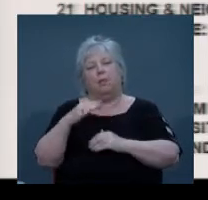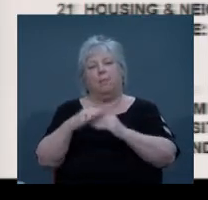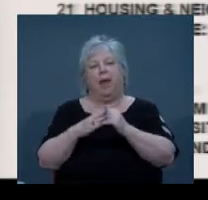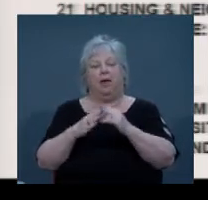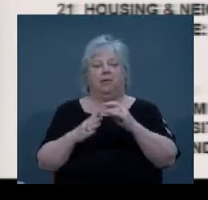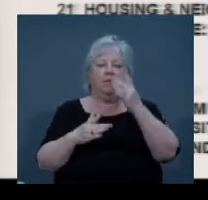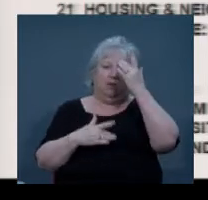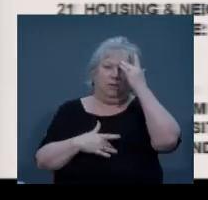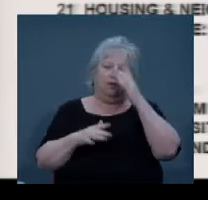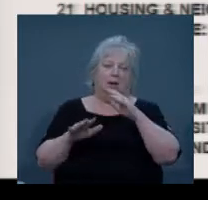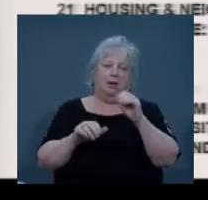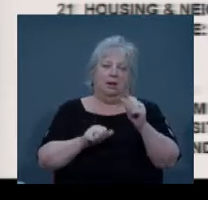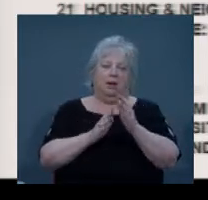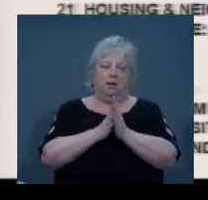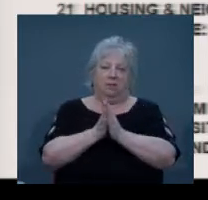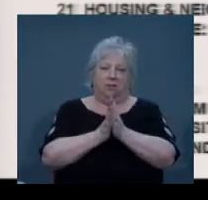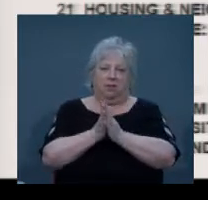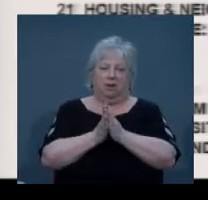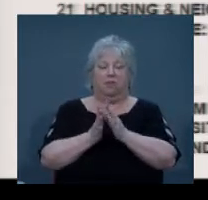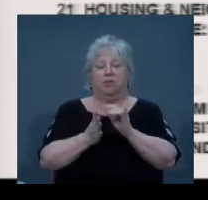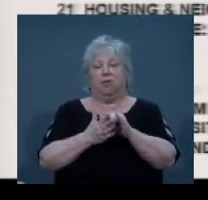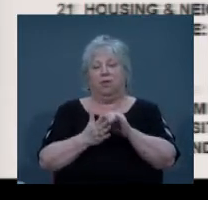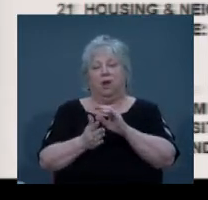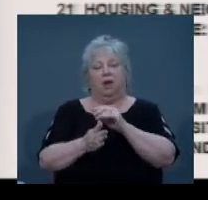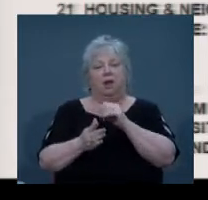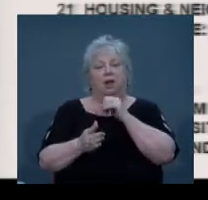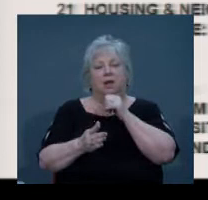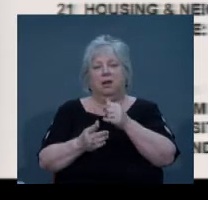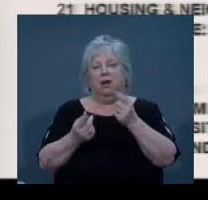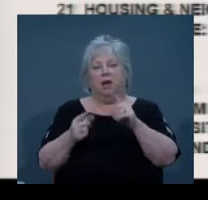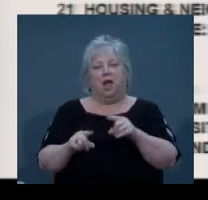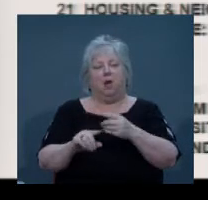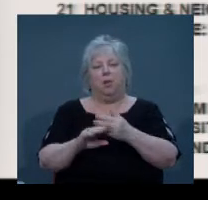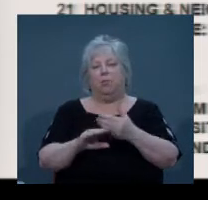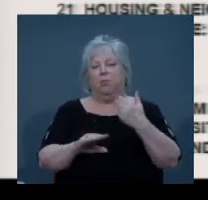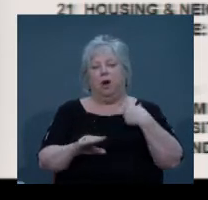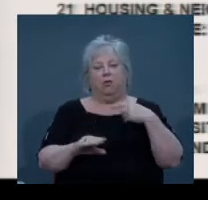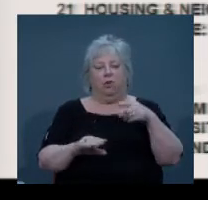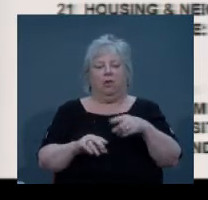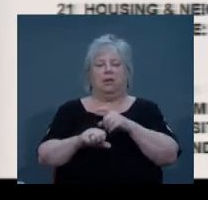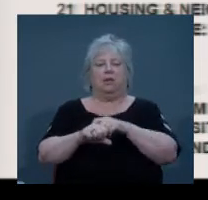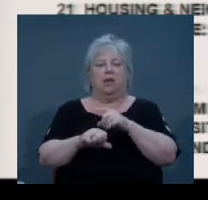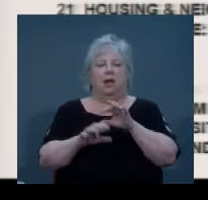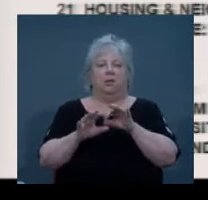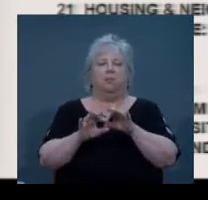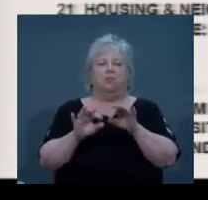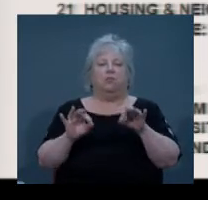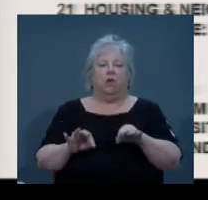So those incentives had not occurred prior to this time frame. Again, we